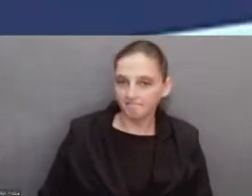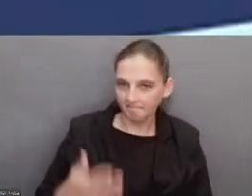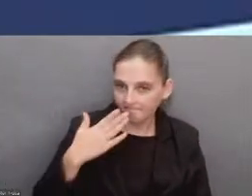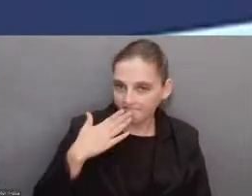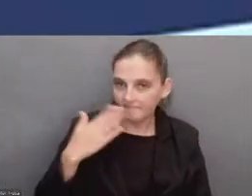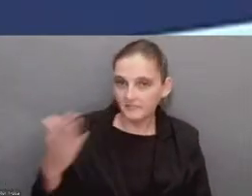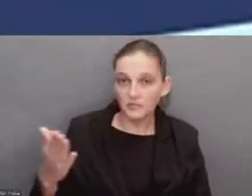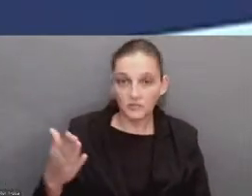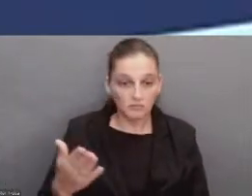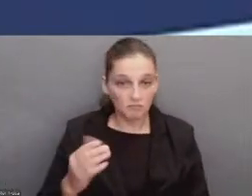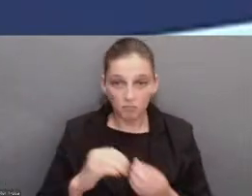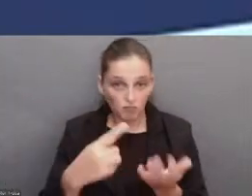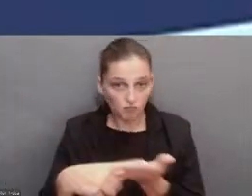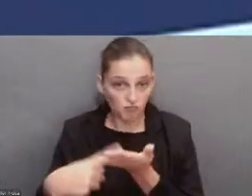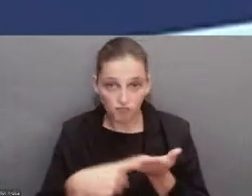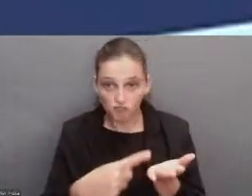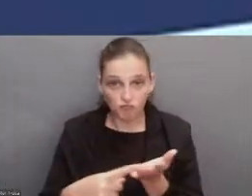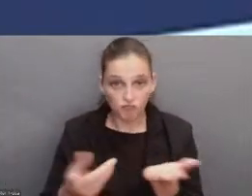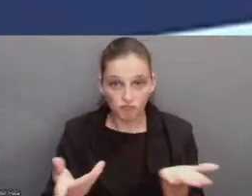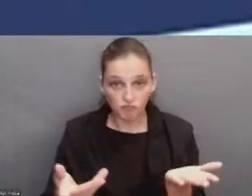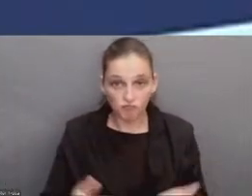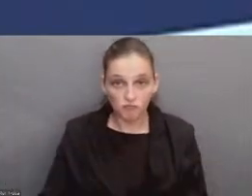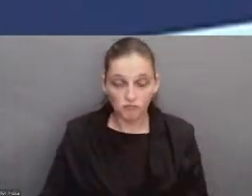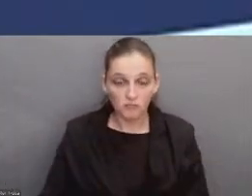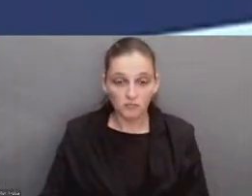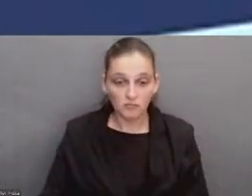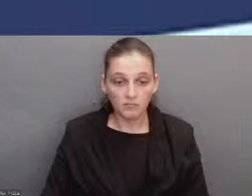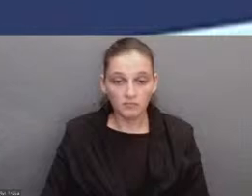much. Any further discussion?